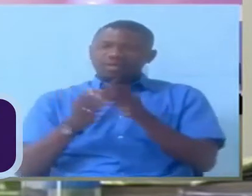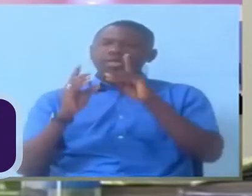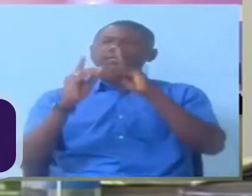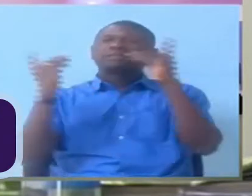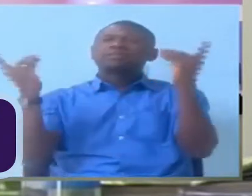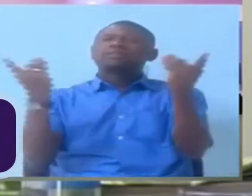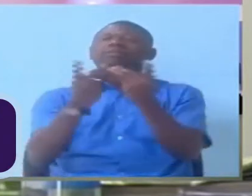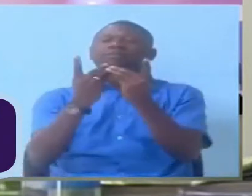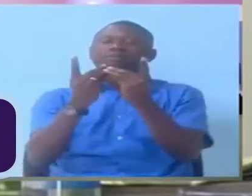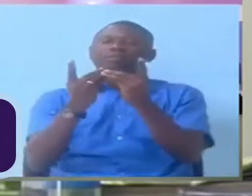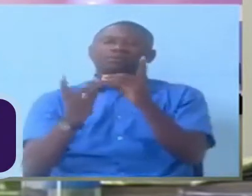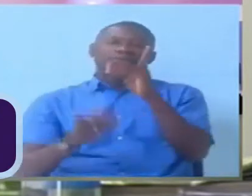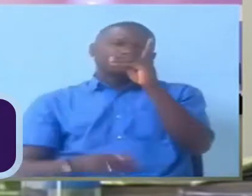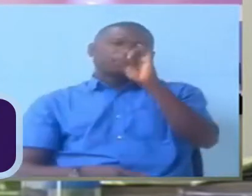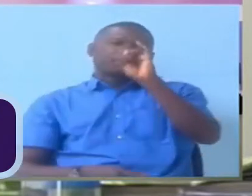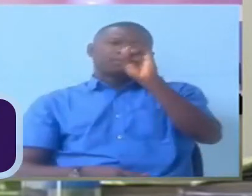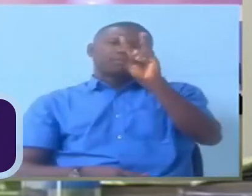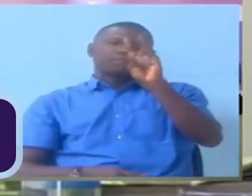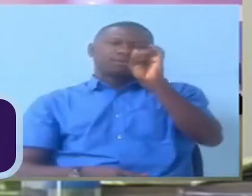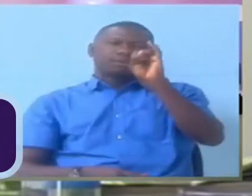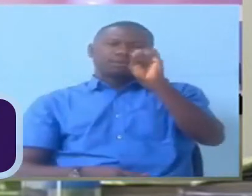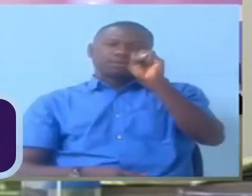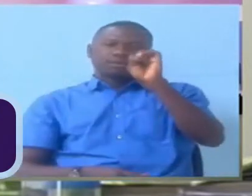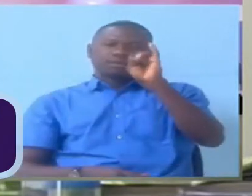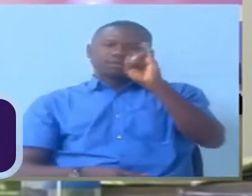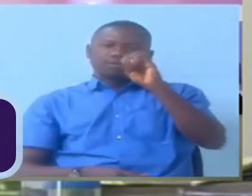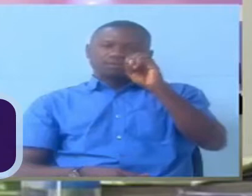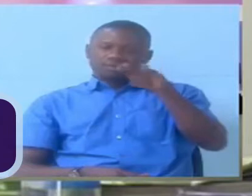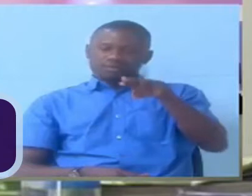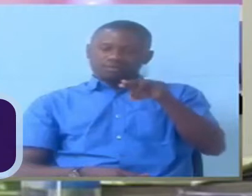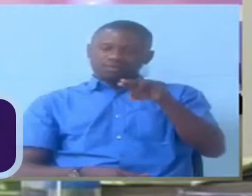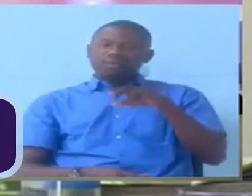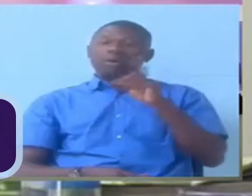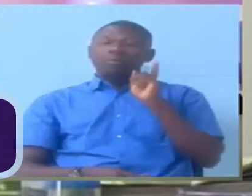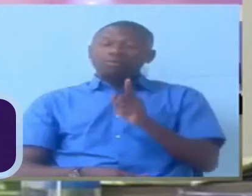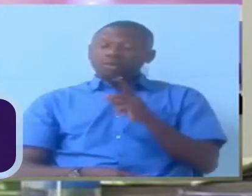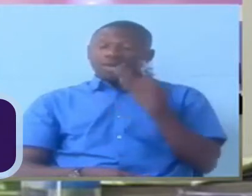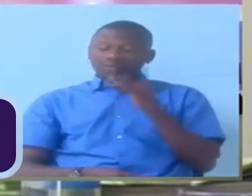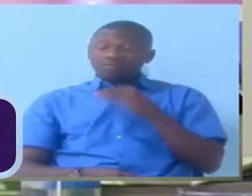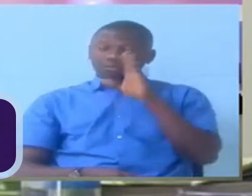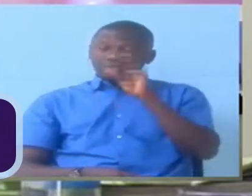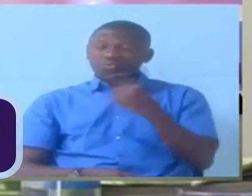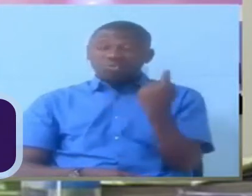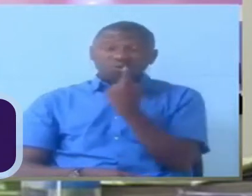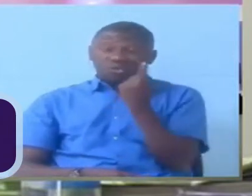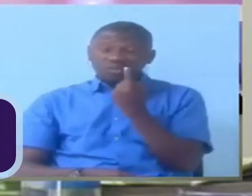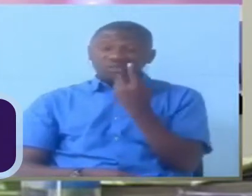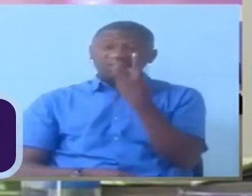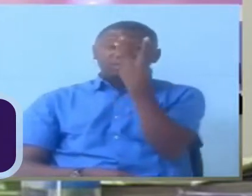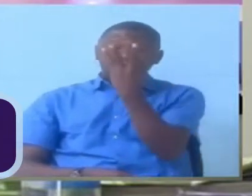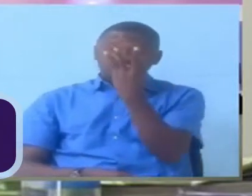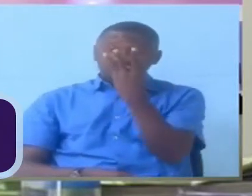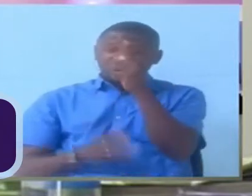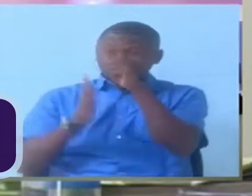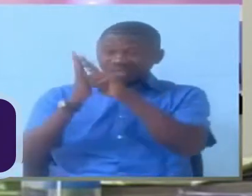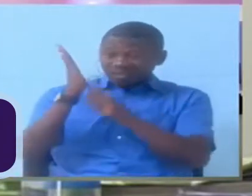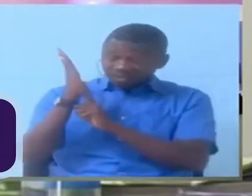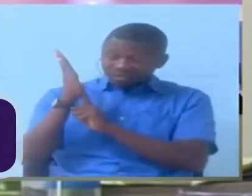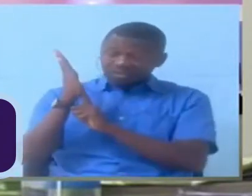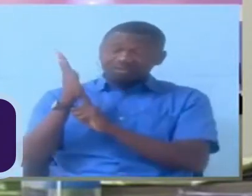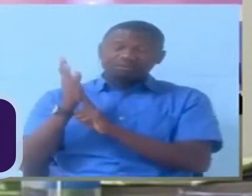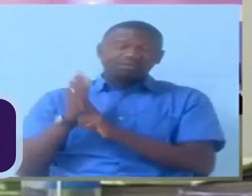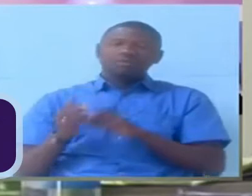I tell you, here we, no matter how you do it here, or how you pity fata, we will